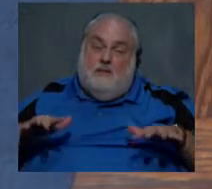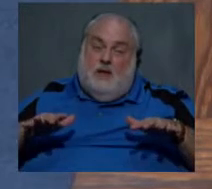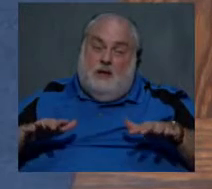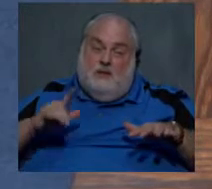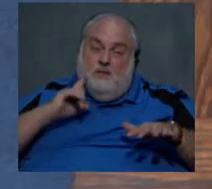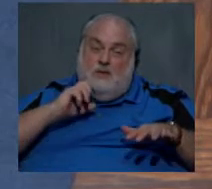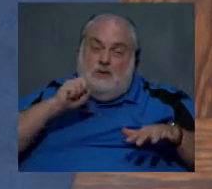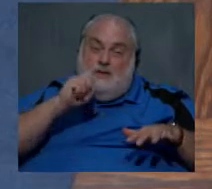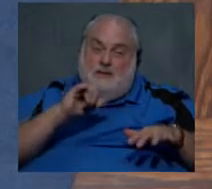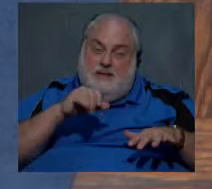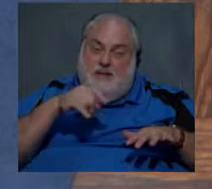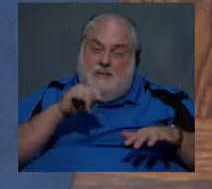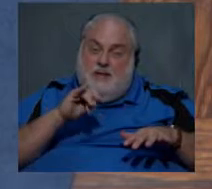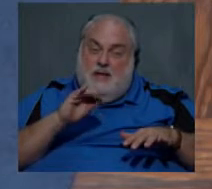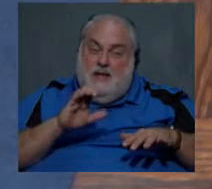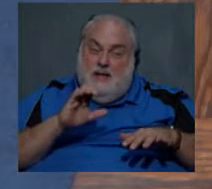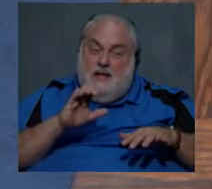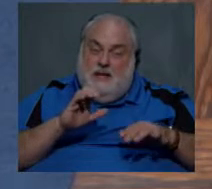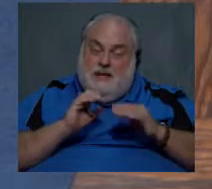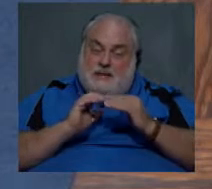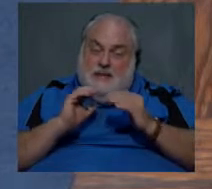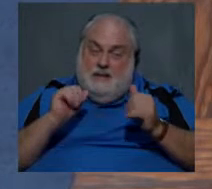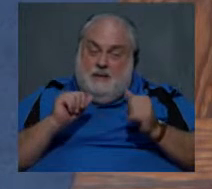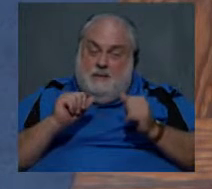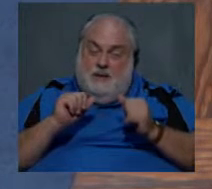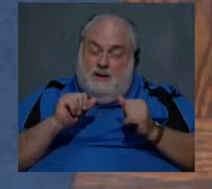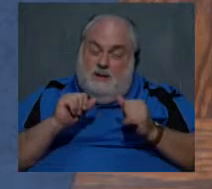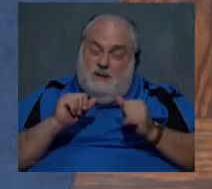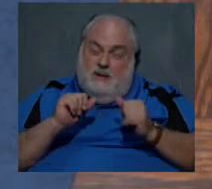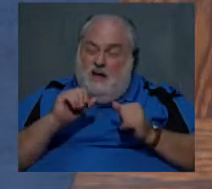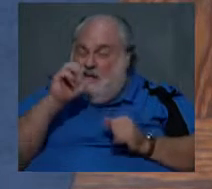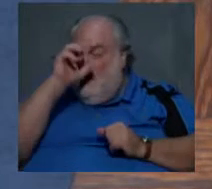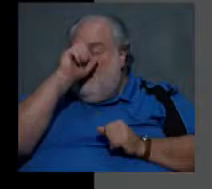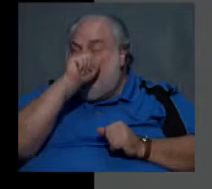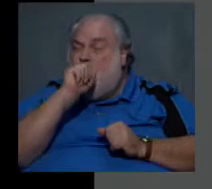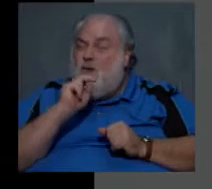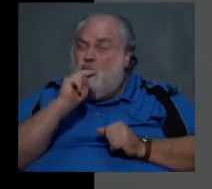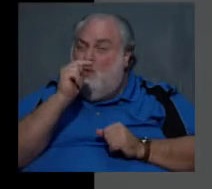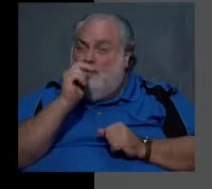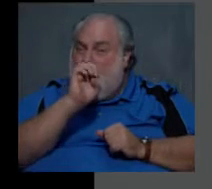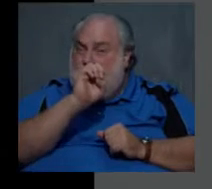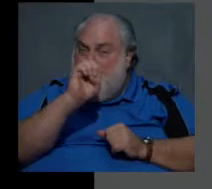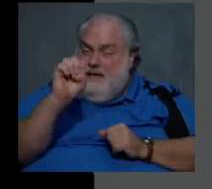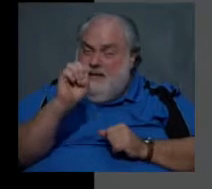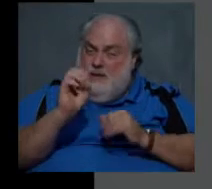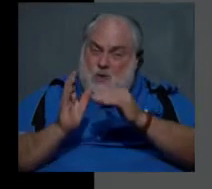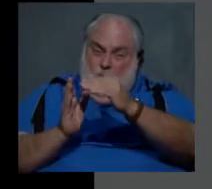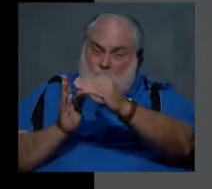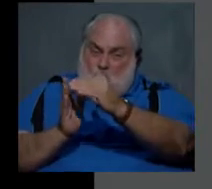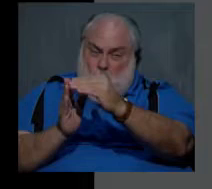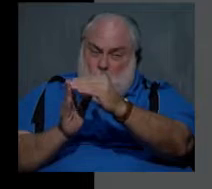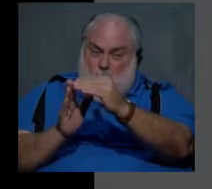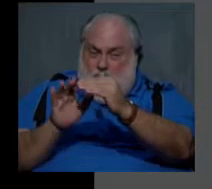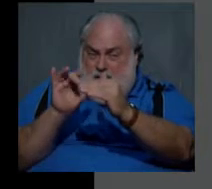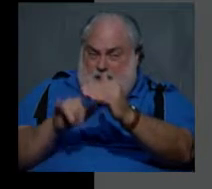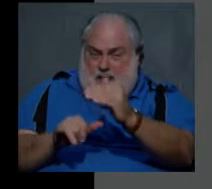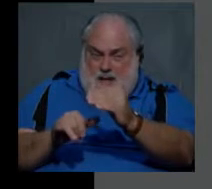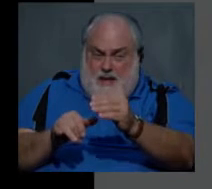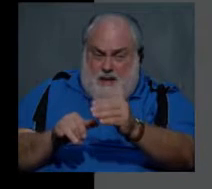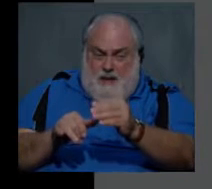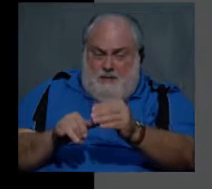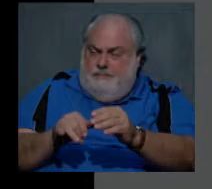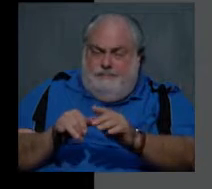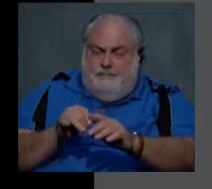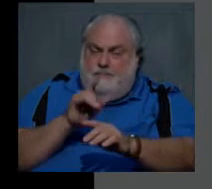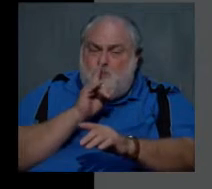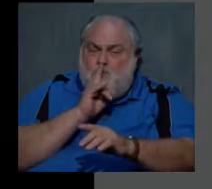septic system. That corner, I guess it's the northeast corner of that, no,